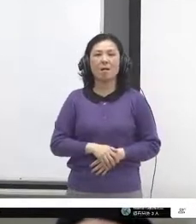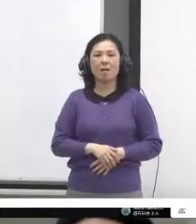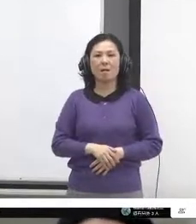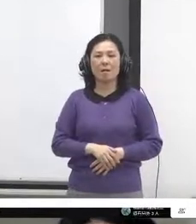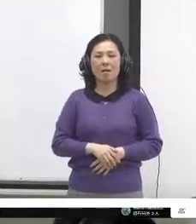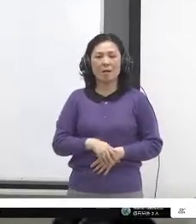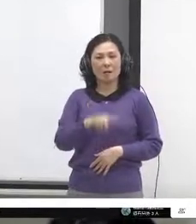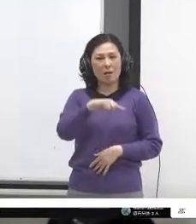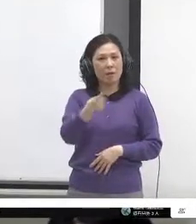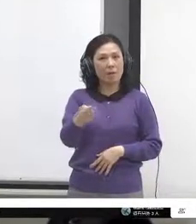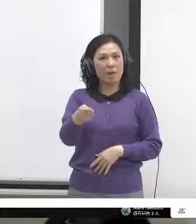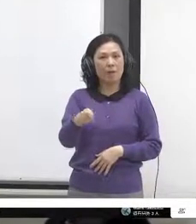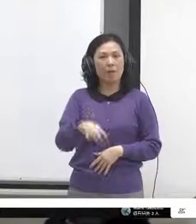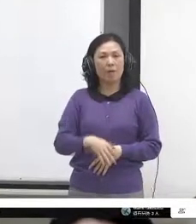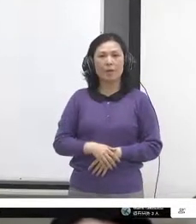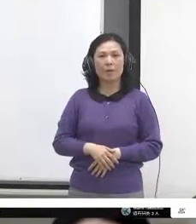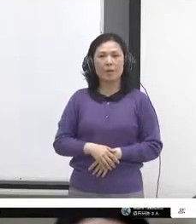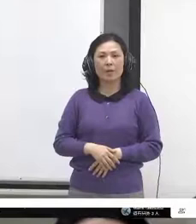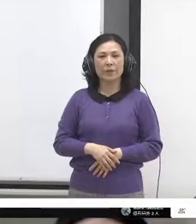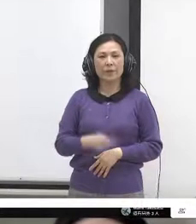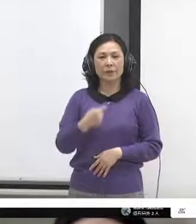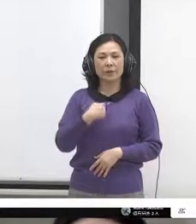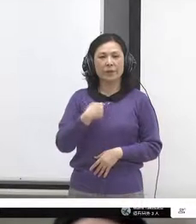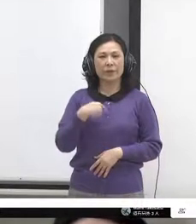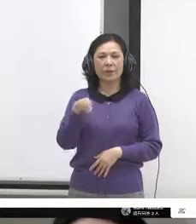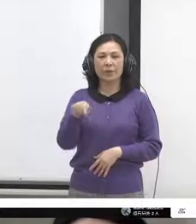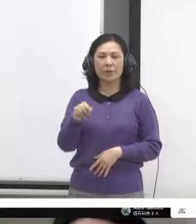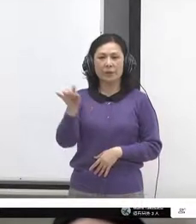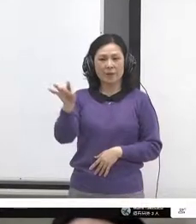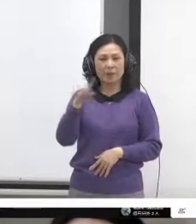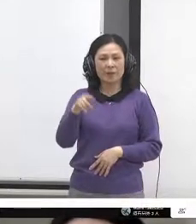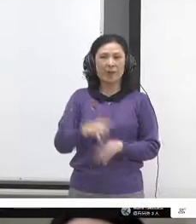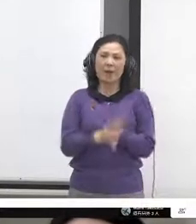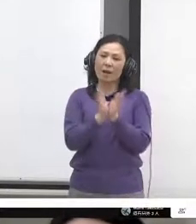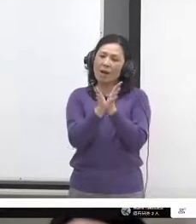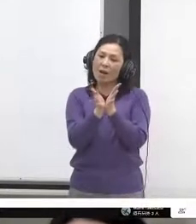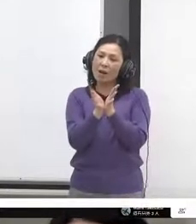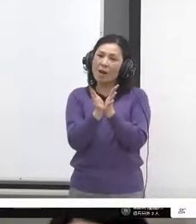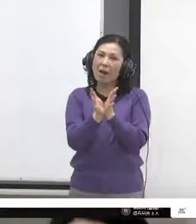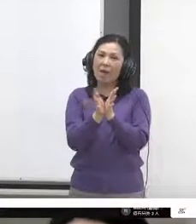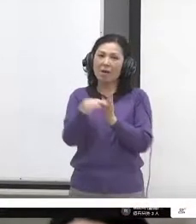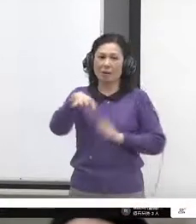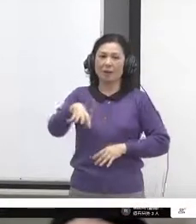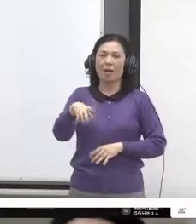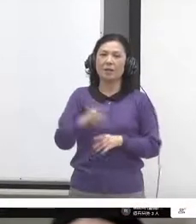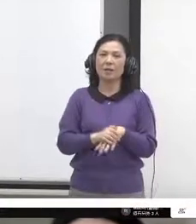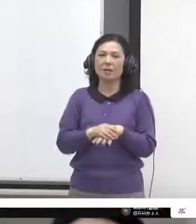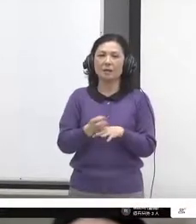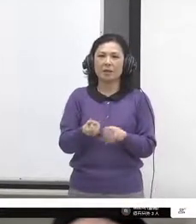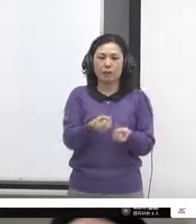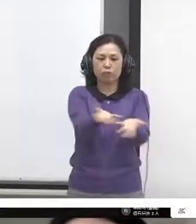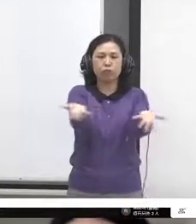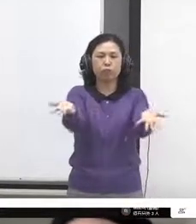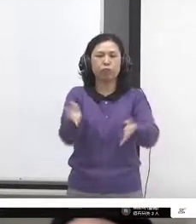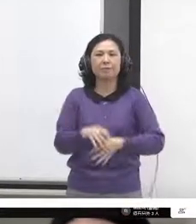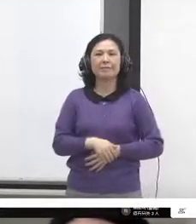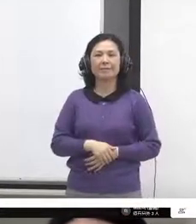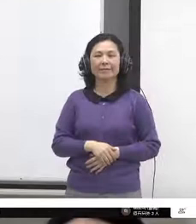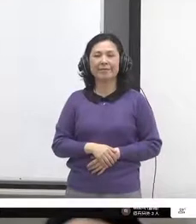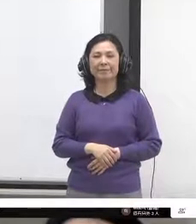in the Telegram chat room. So after that is COVID, Code for Korea is working like